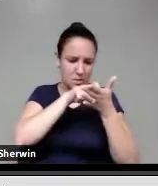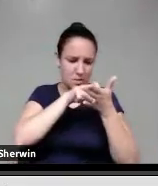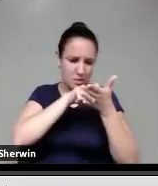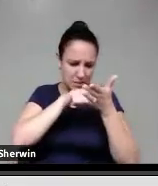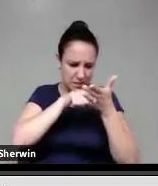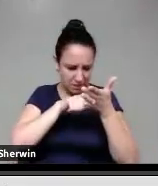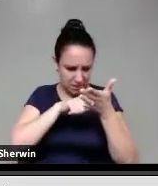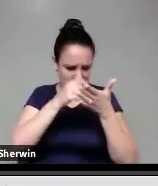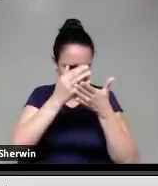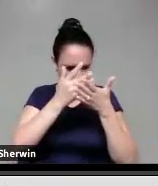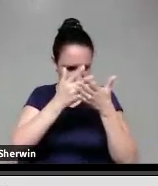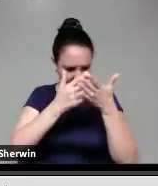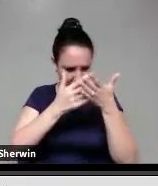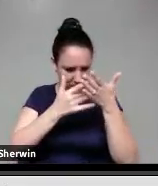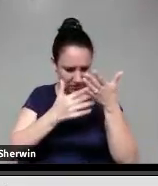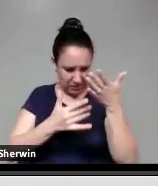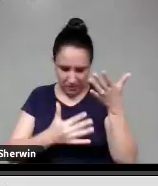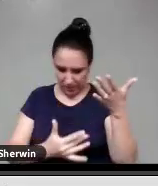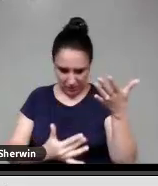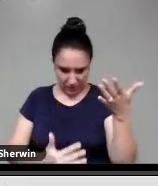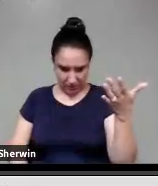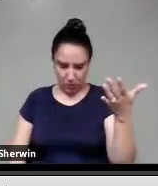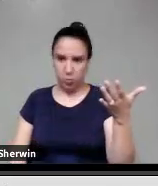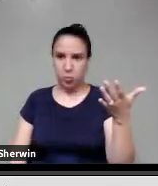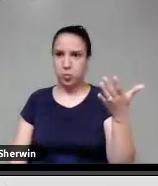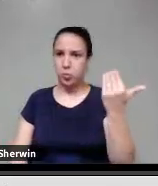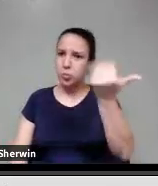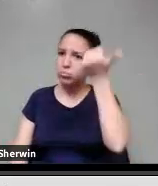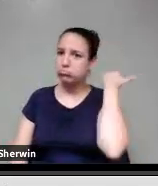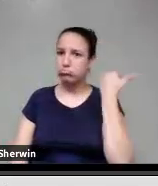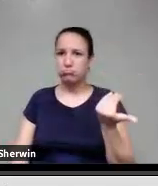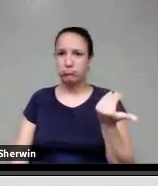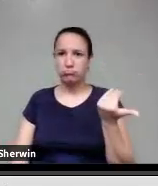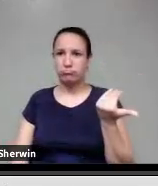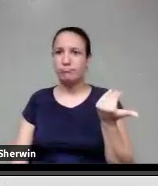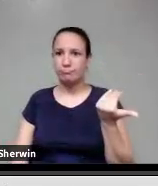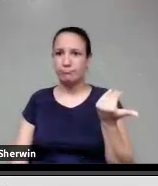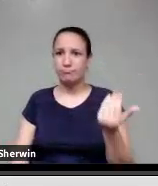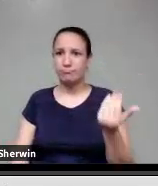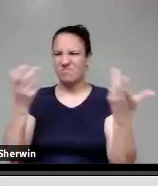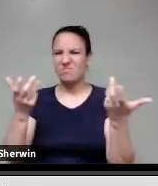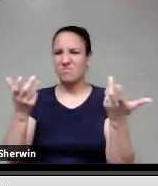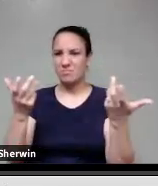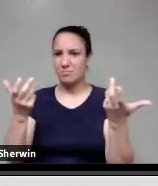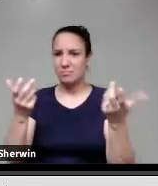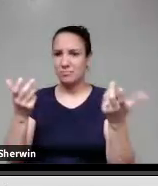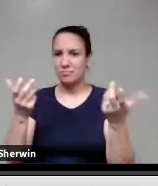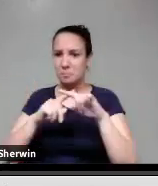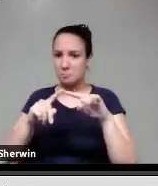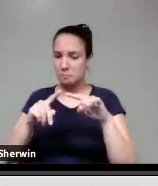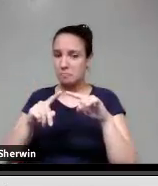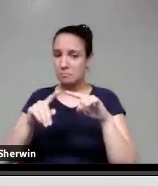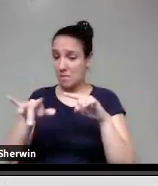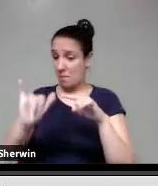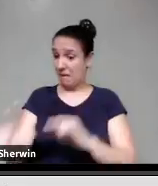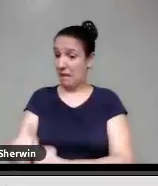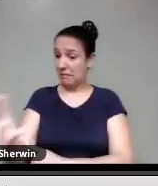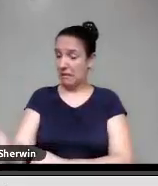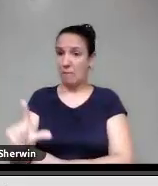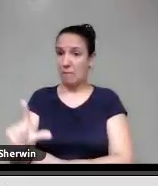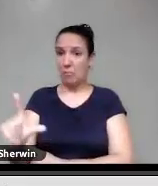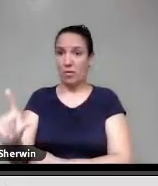that we talked about. So we need to understand that this library, even though they get to start from scratch,